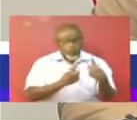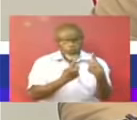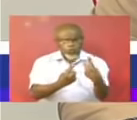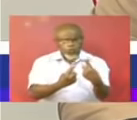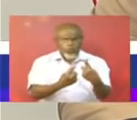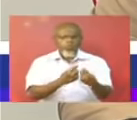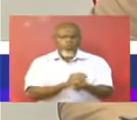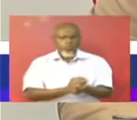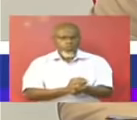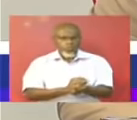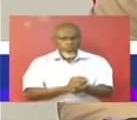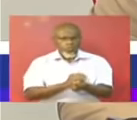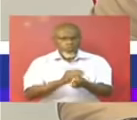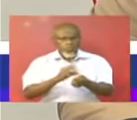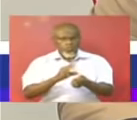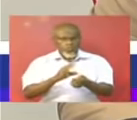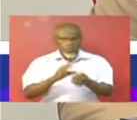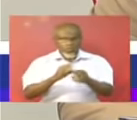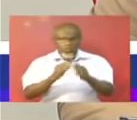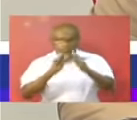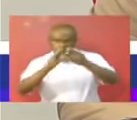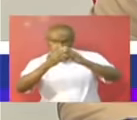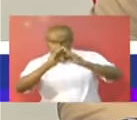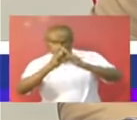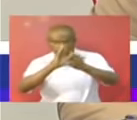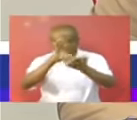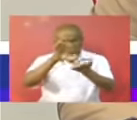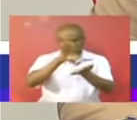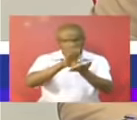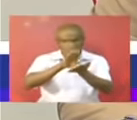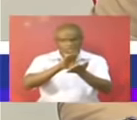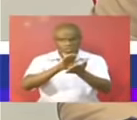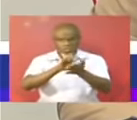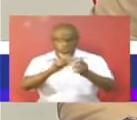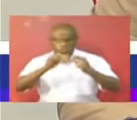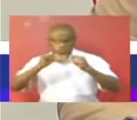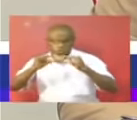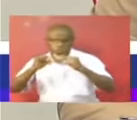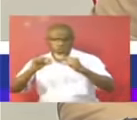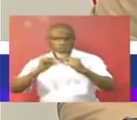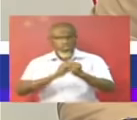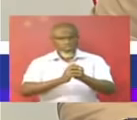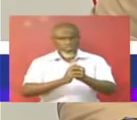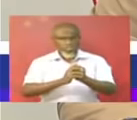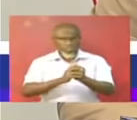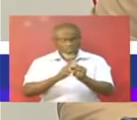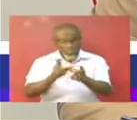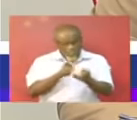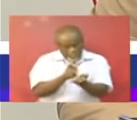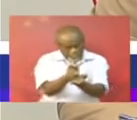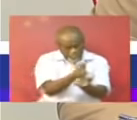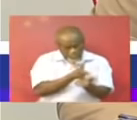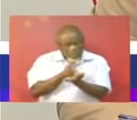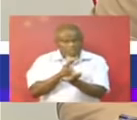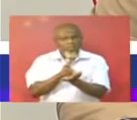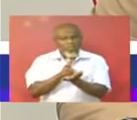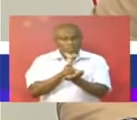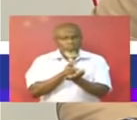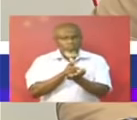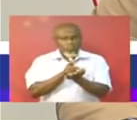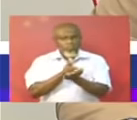or schools, grocery car parks, places like that that will be scheduled and announced by the various RHAs. I